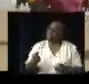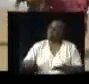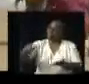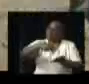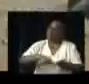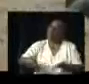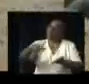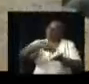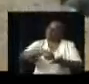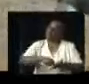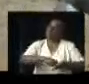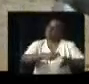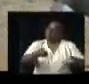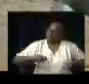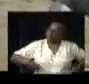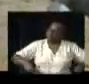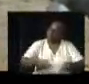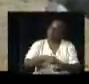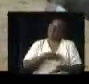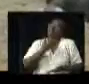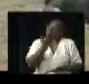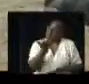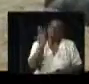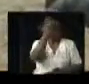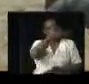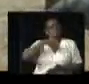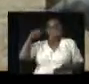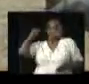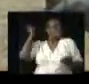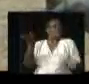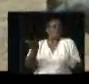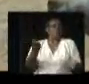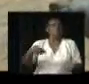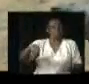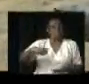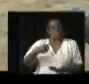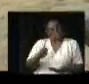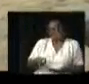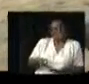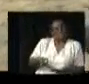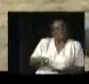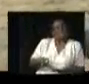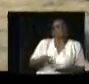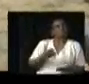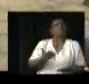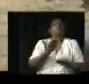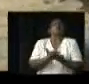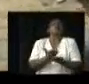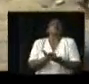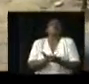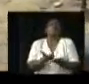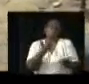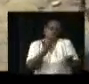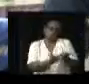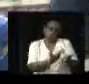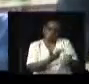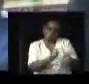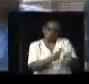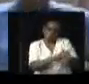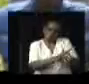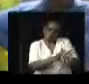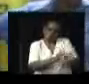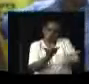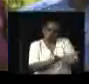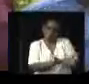that this organization has done so far in Suriname. He added that there's good legislation in Suriname